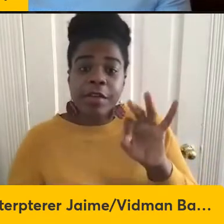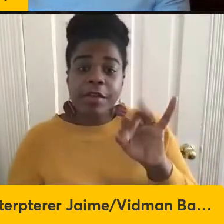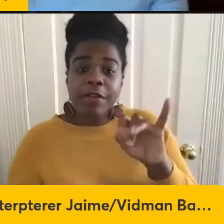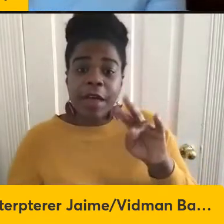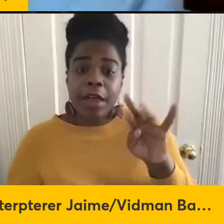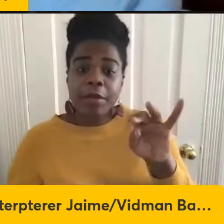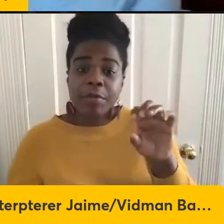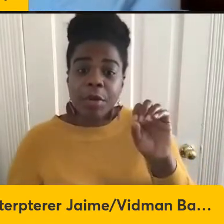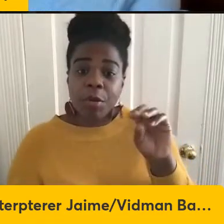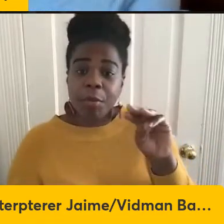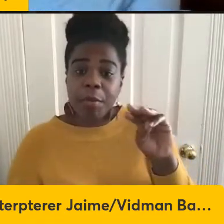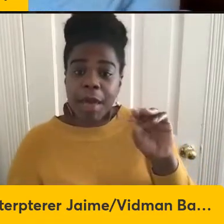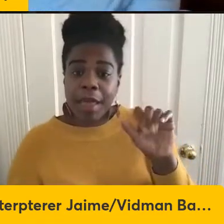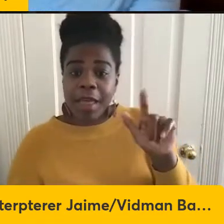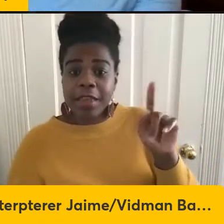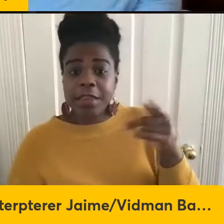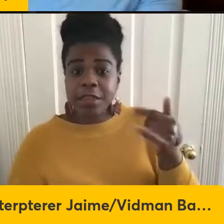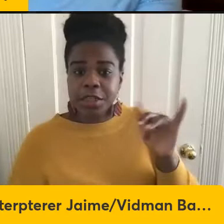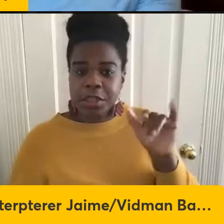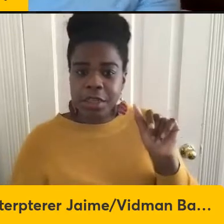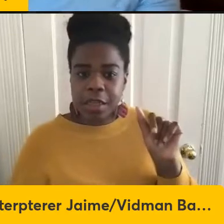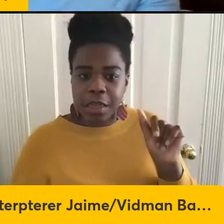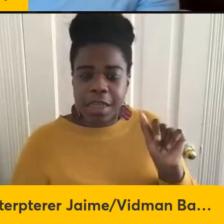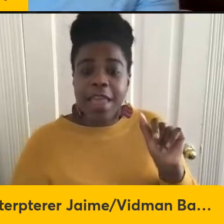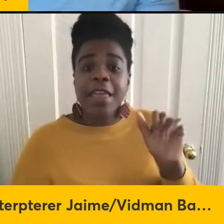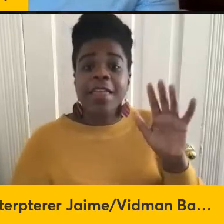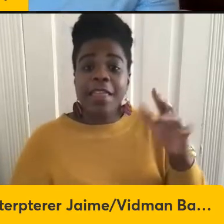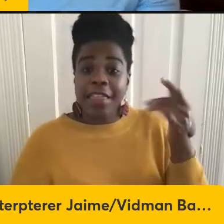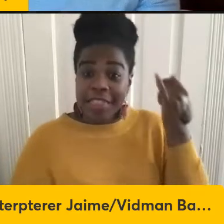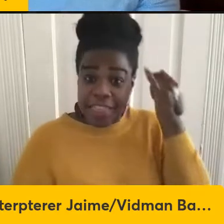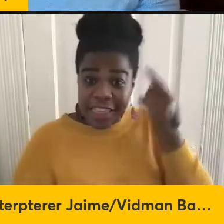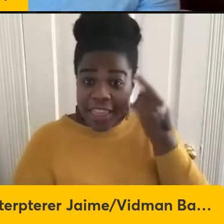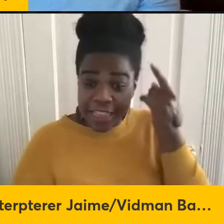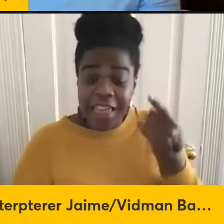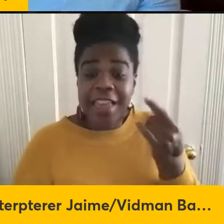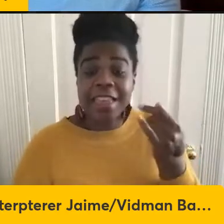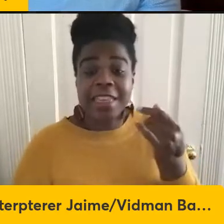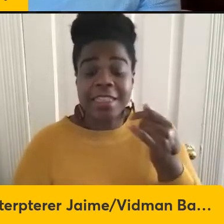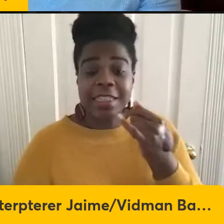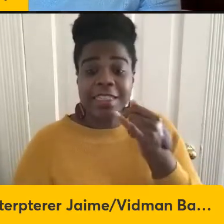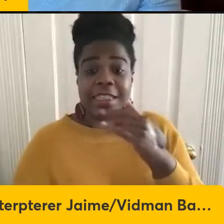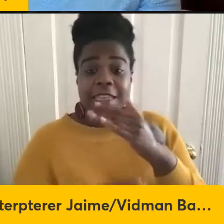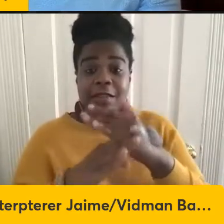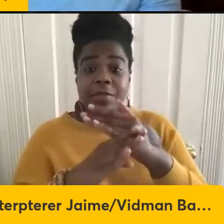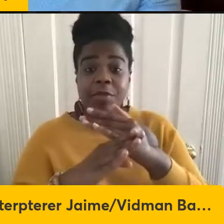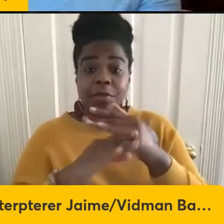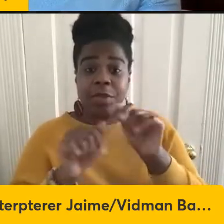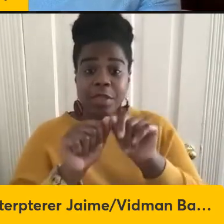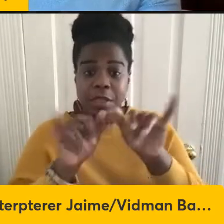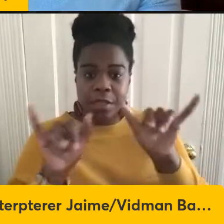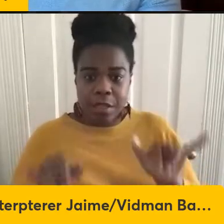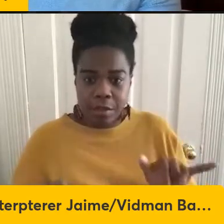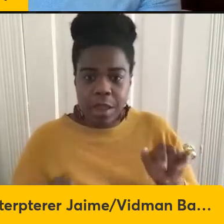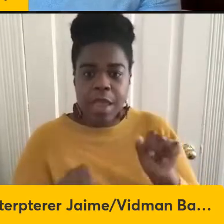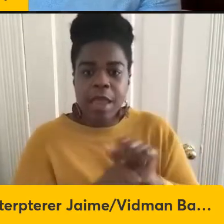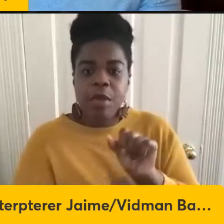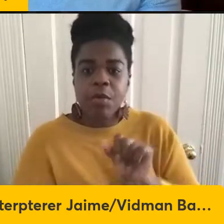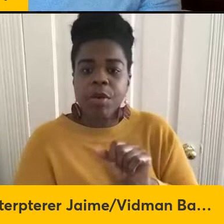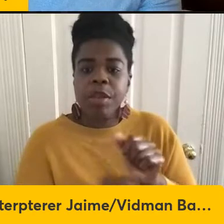newly being considered as immunological, like trying to go to see, working more with researchers,